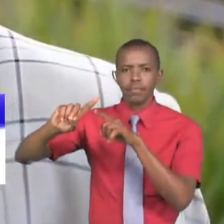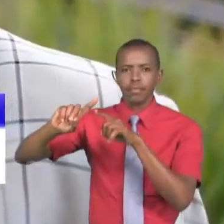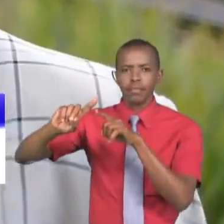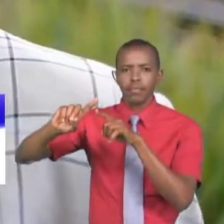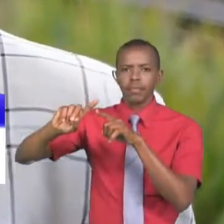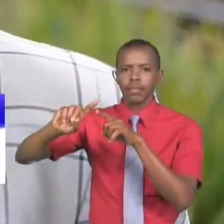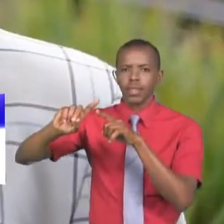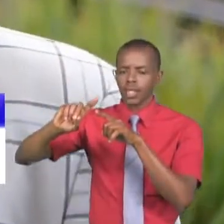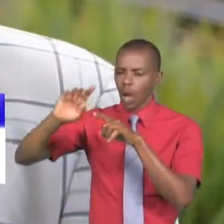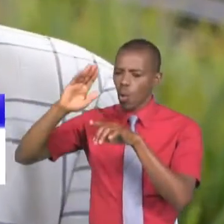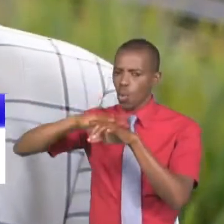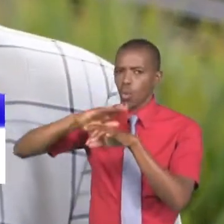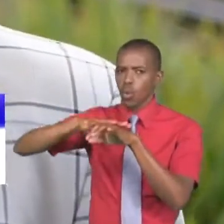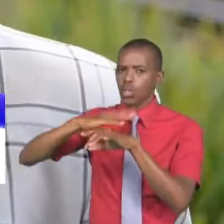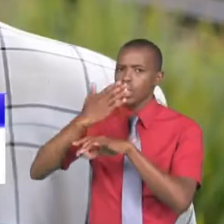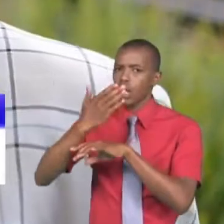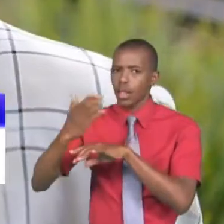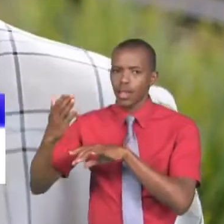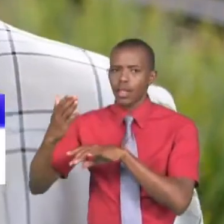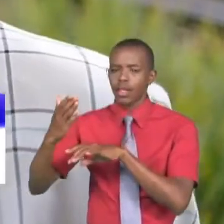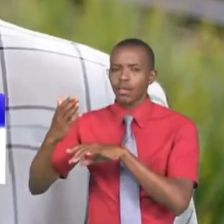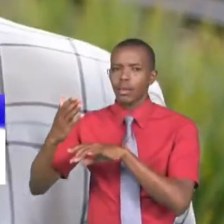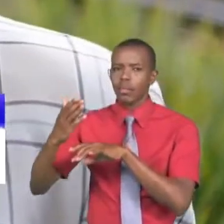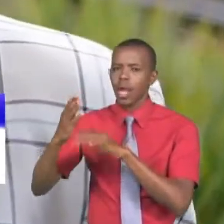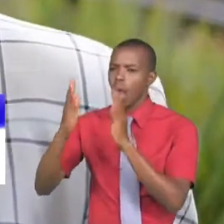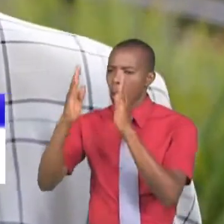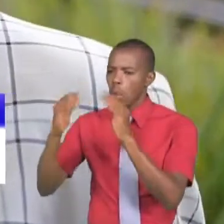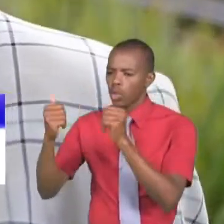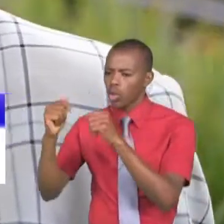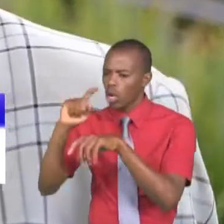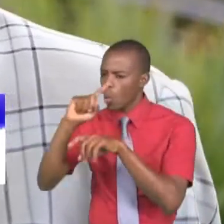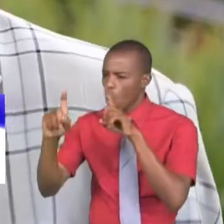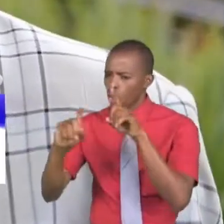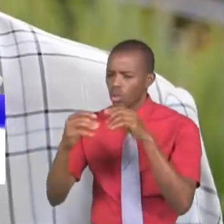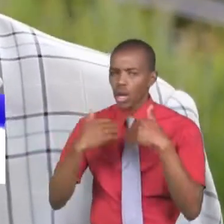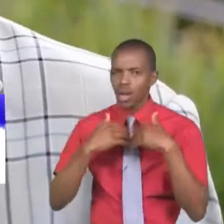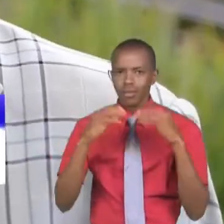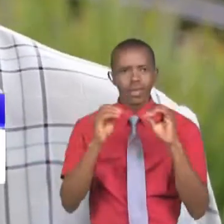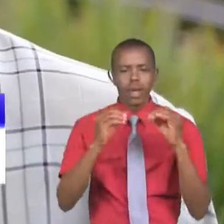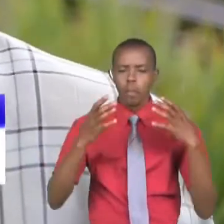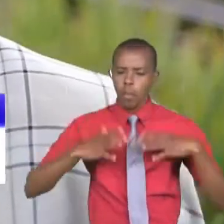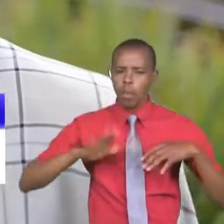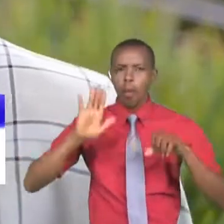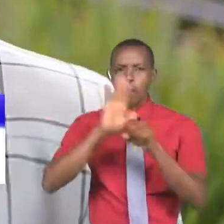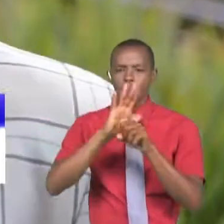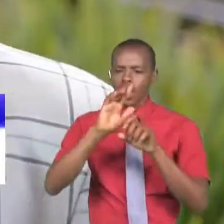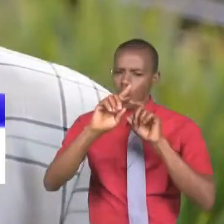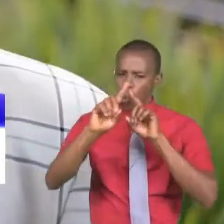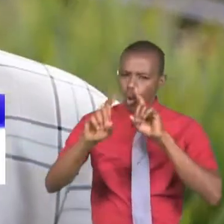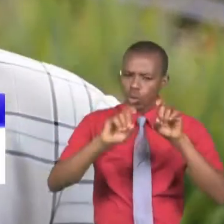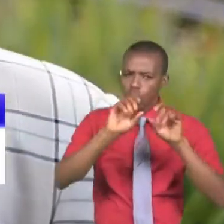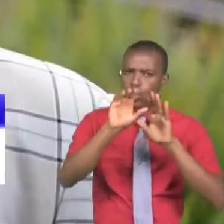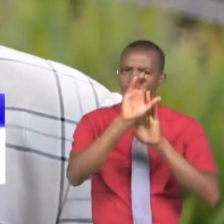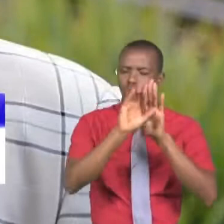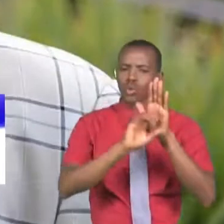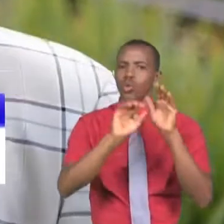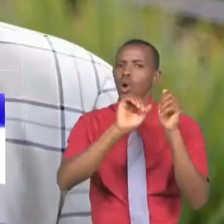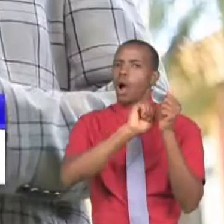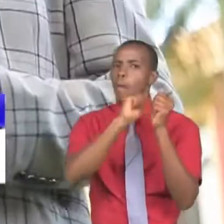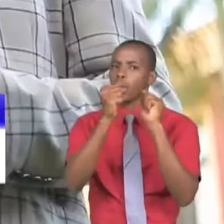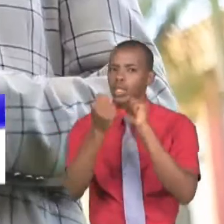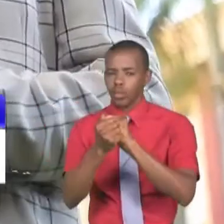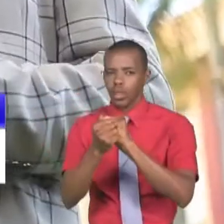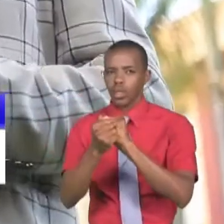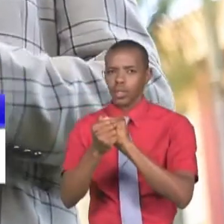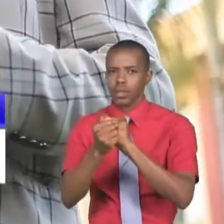is a good thing, and I haven't had anyone challenging it. Most people are now challenging the constitutional amendment part.